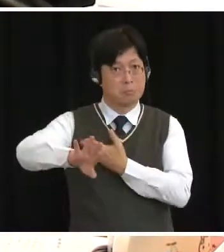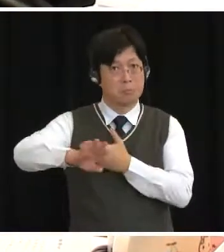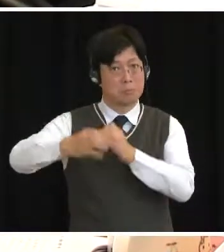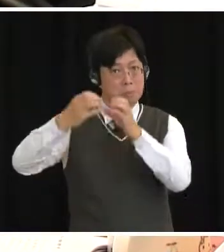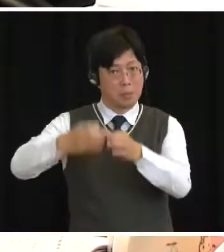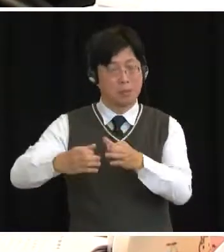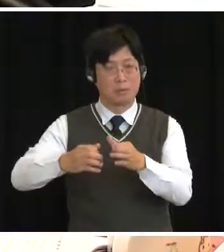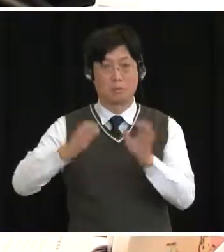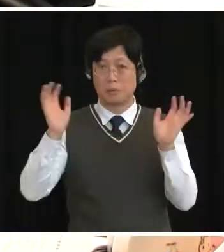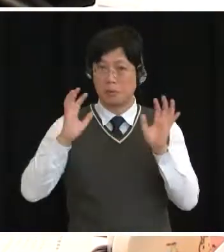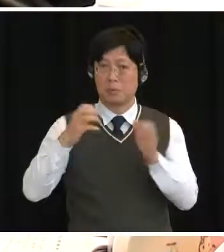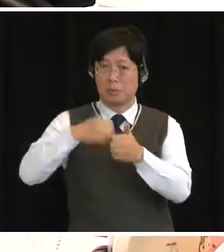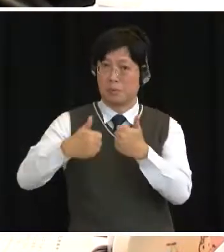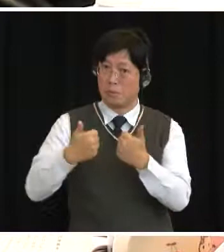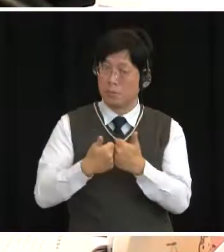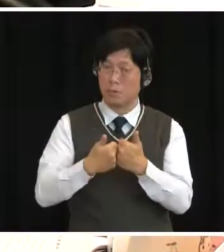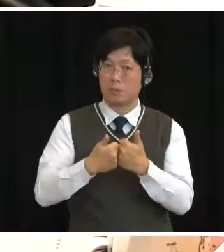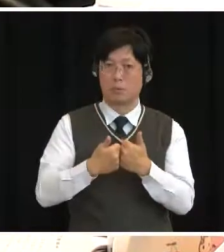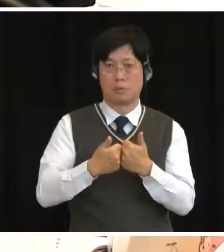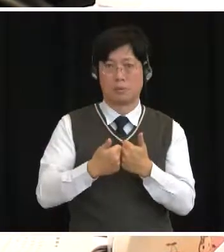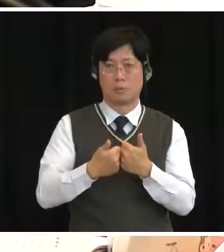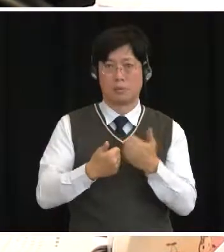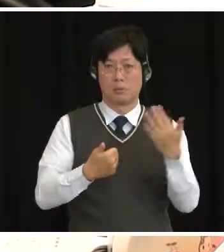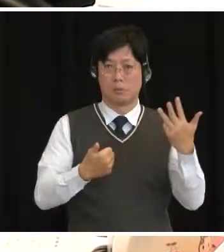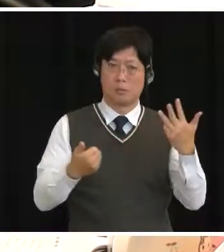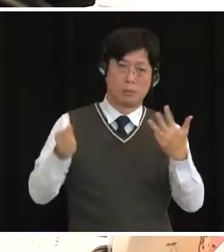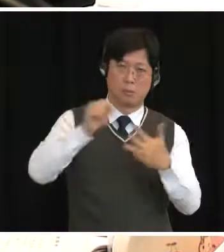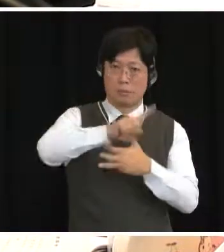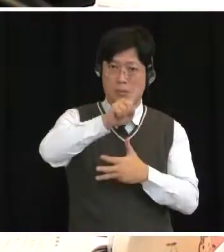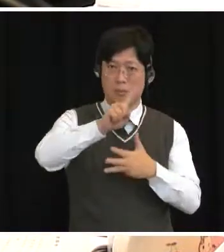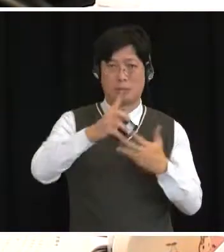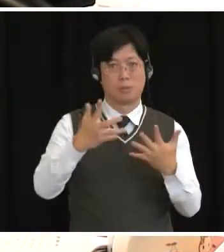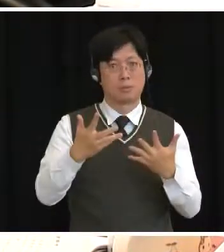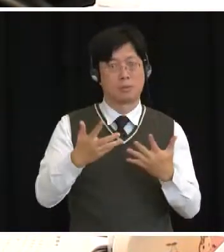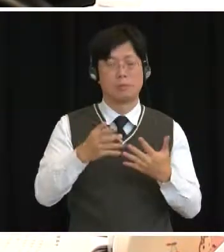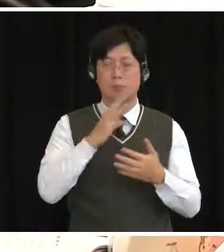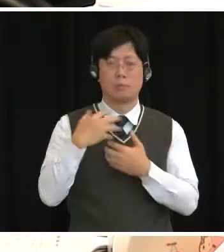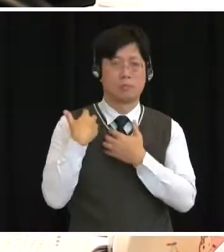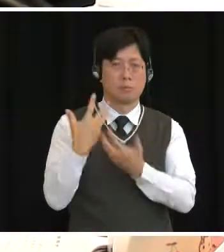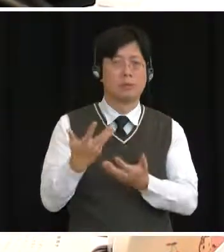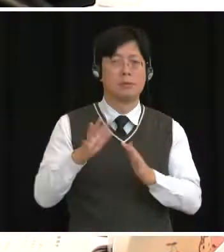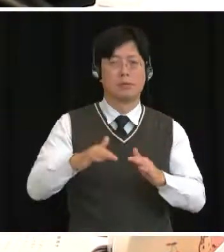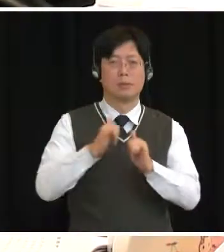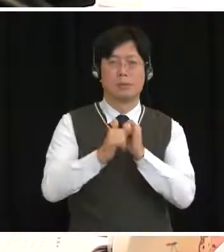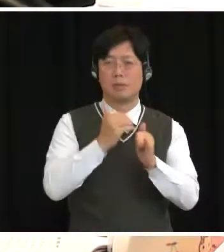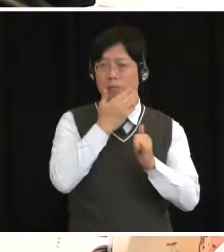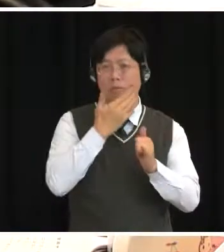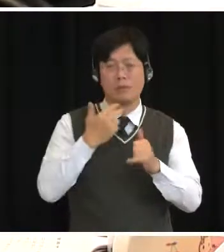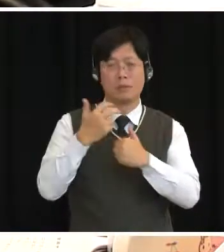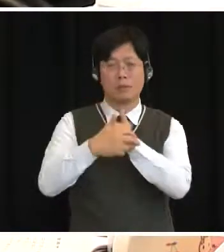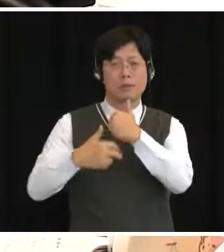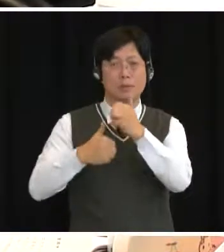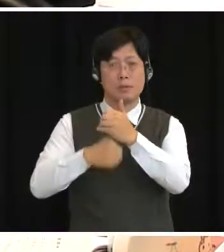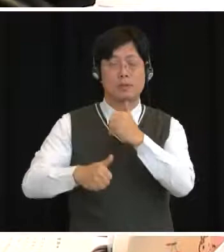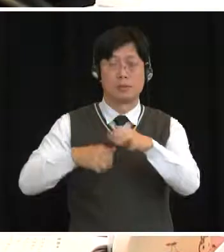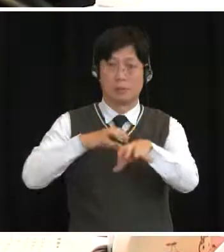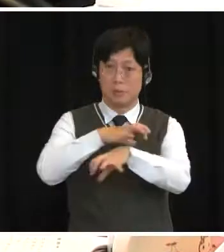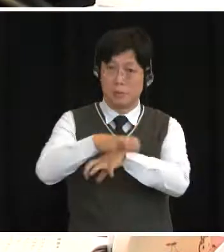rights. So is it feasible to establish children's parliament,